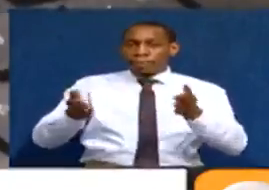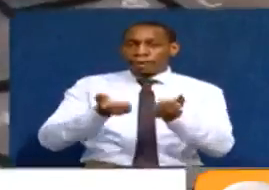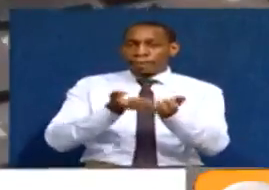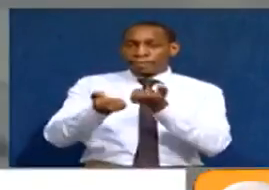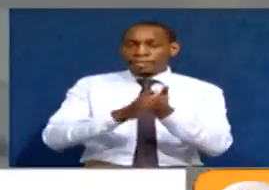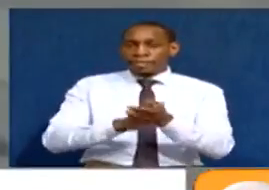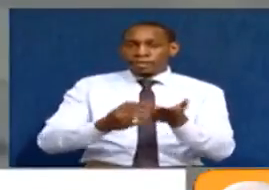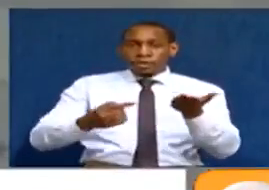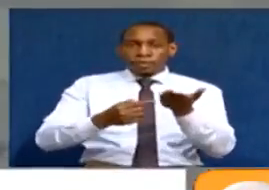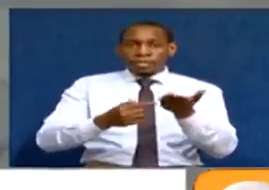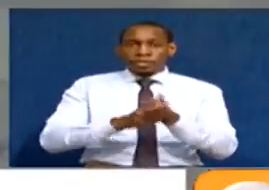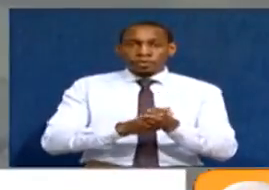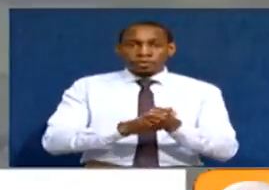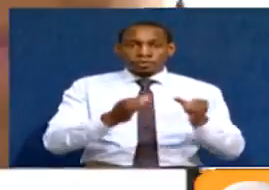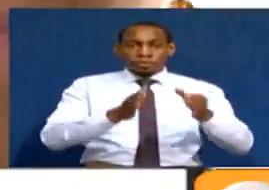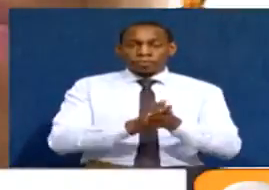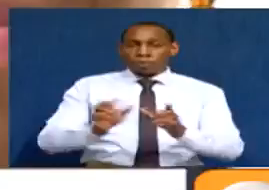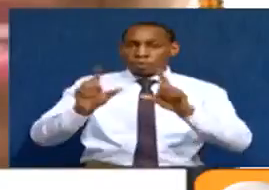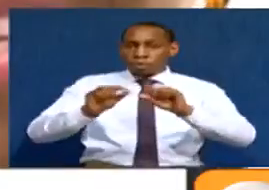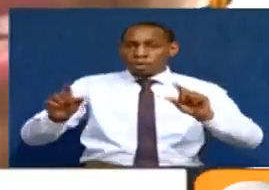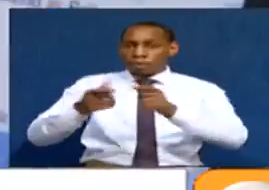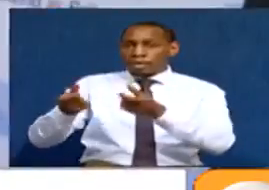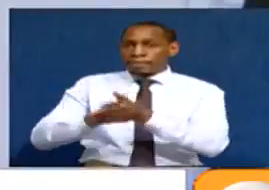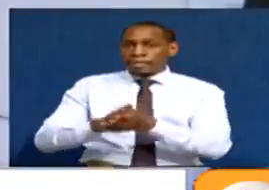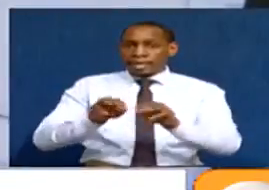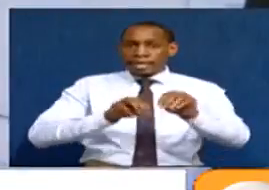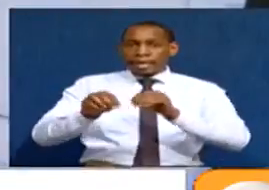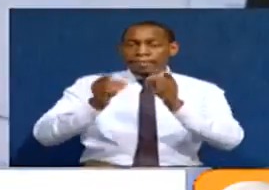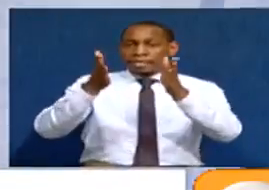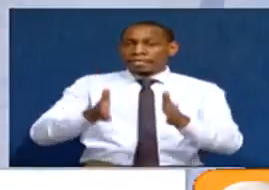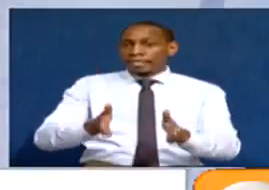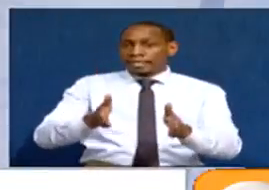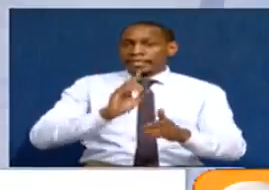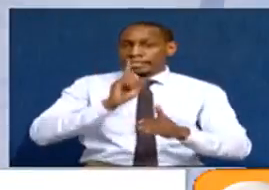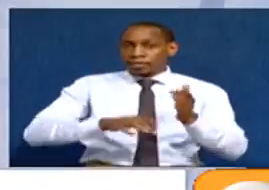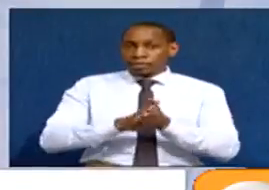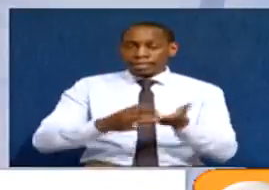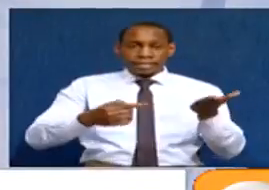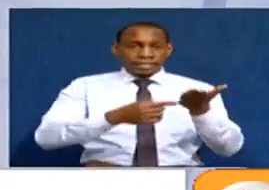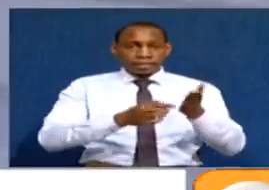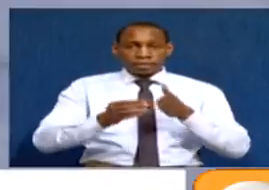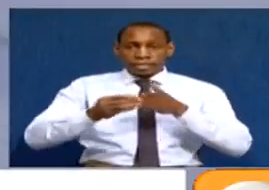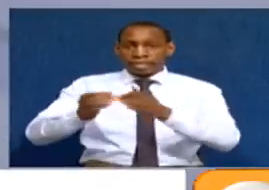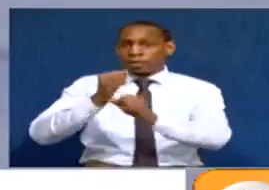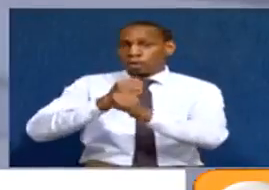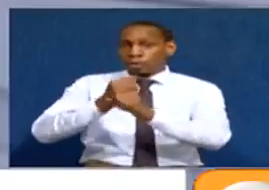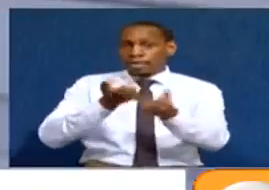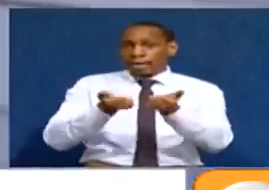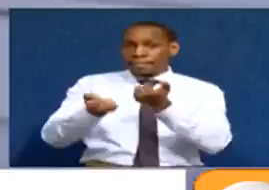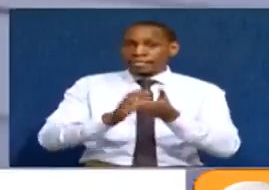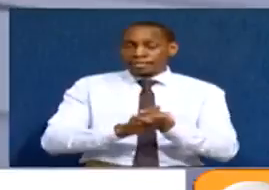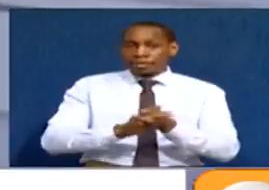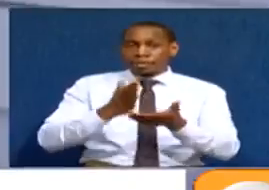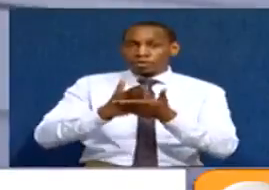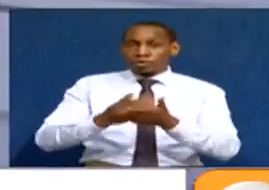on its digital channels. In a statement to newsrooms, Managing Director Tava Madzinga said that the technology-driven approach to businesses